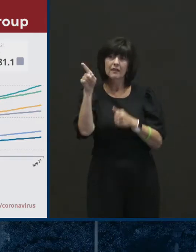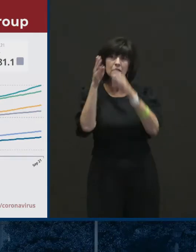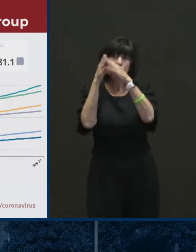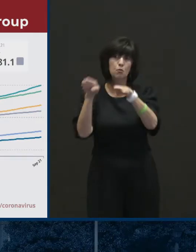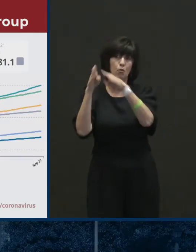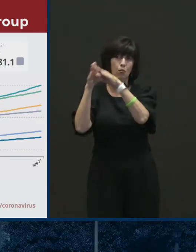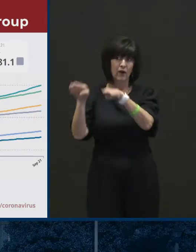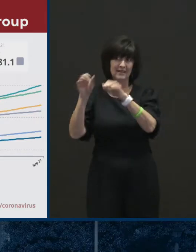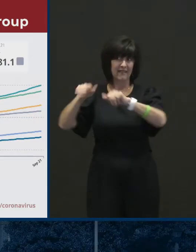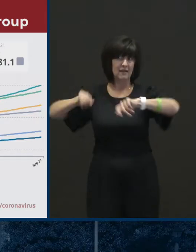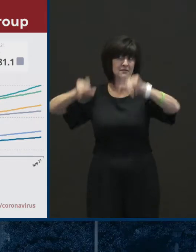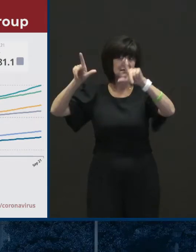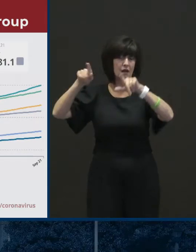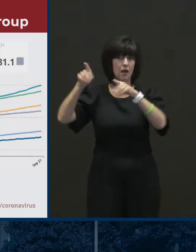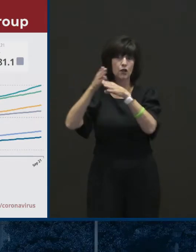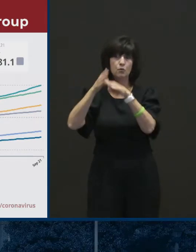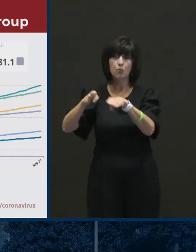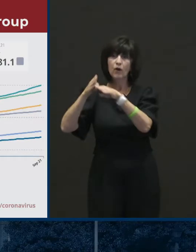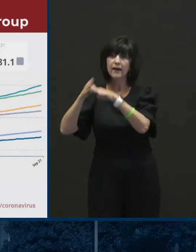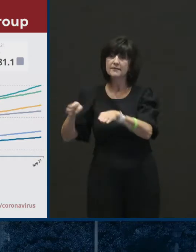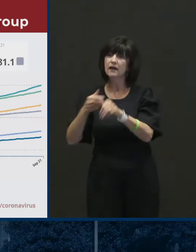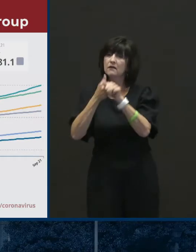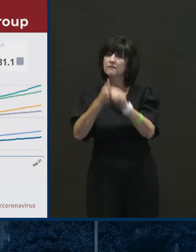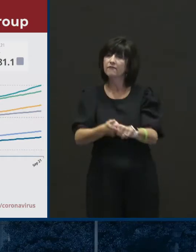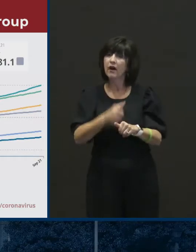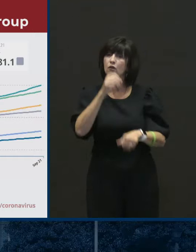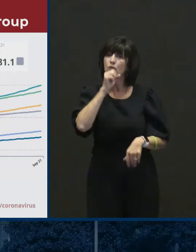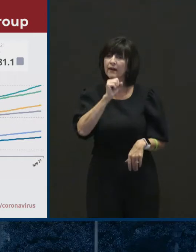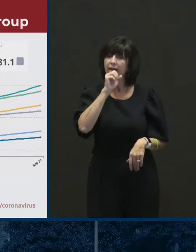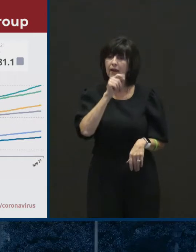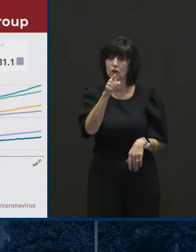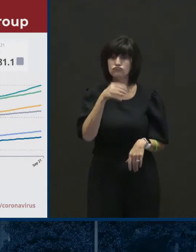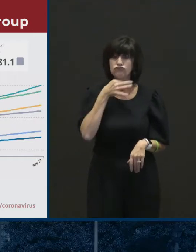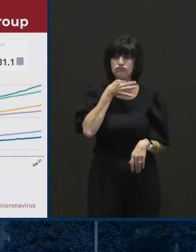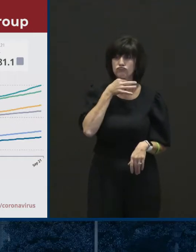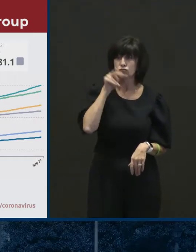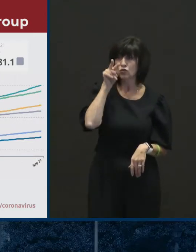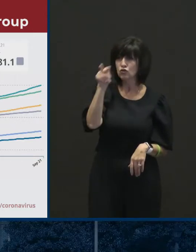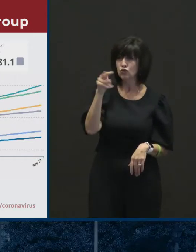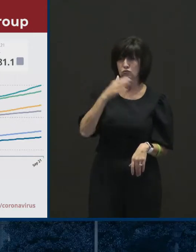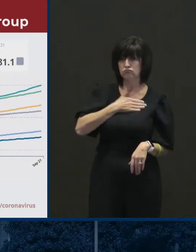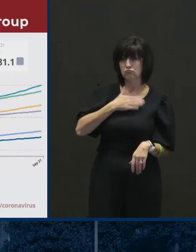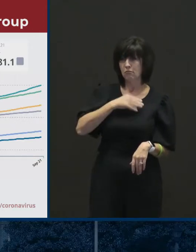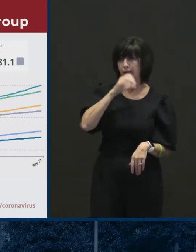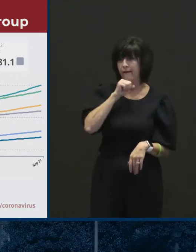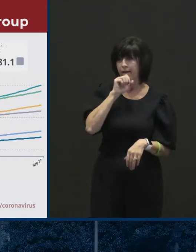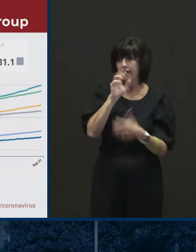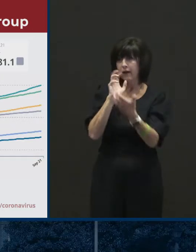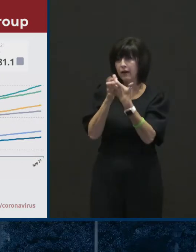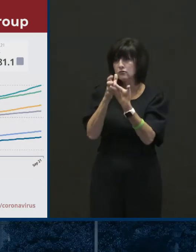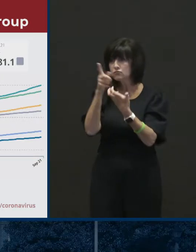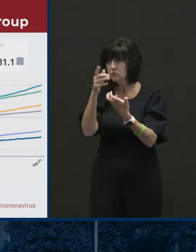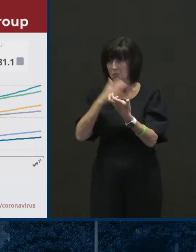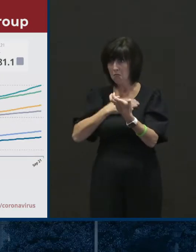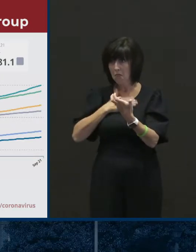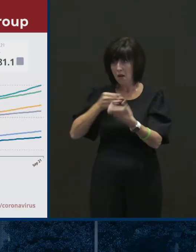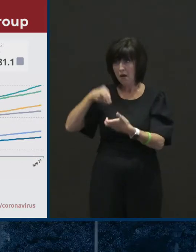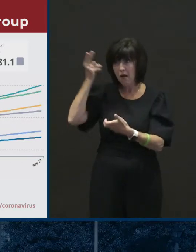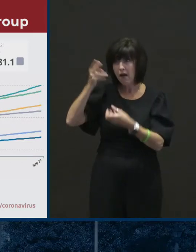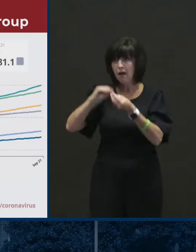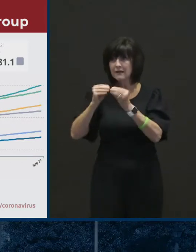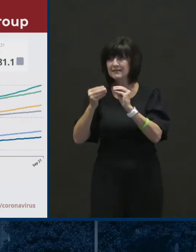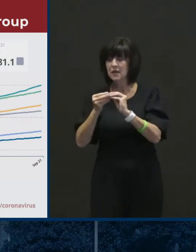rate. And again, you can see that young adult population, 18 to 34, continues to separate